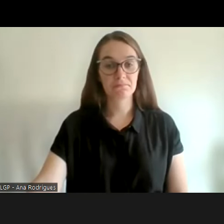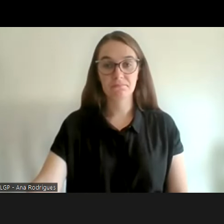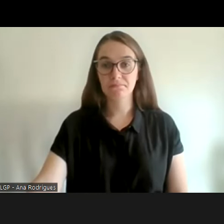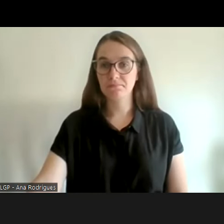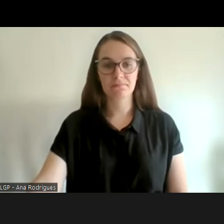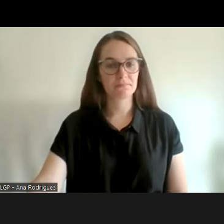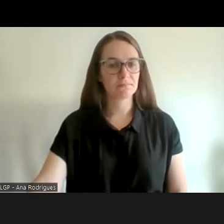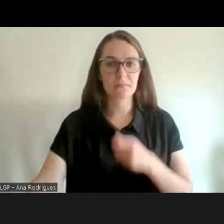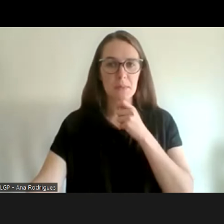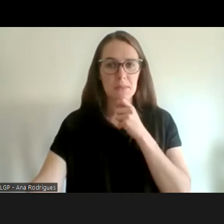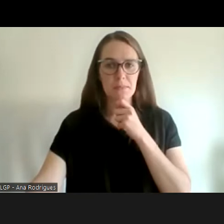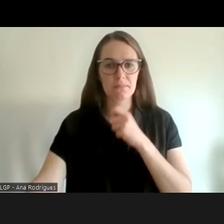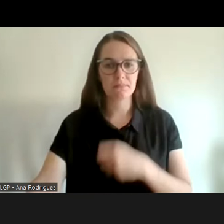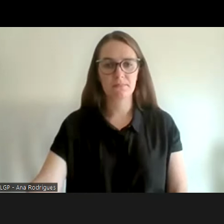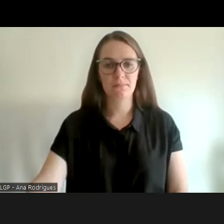You are muted.